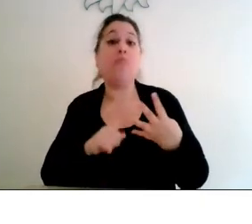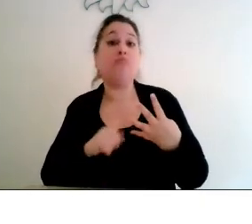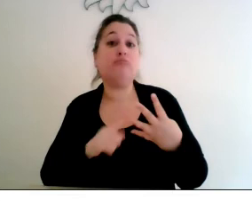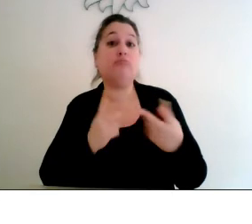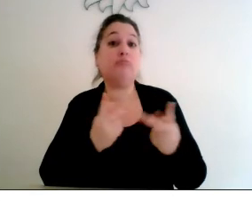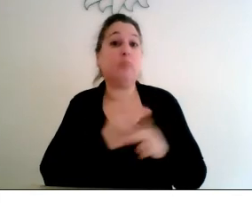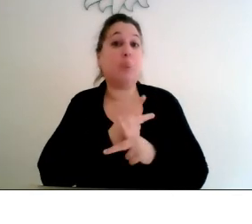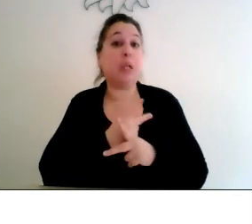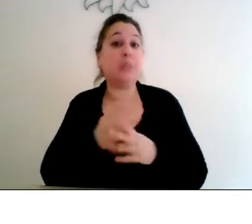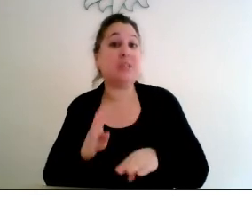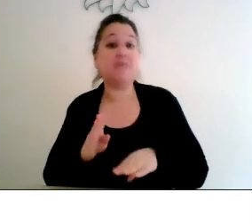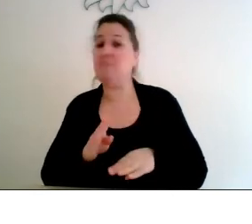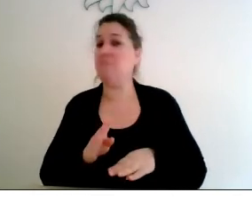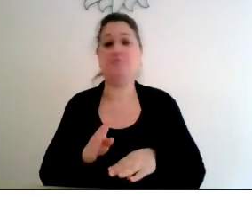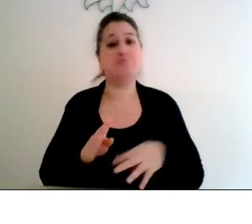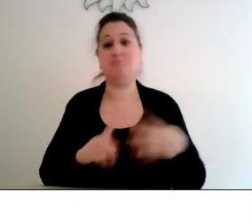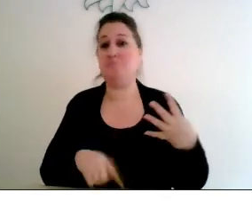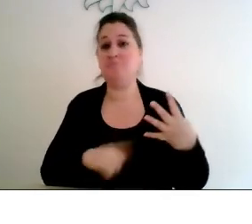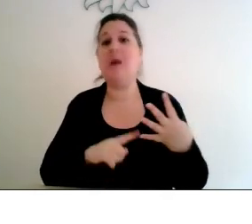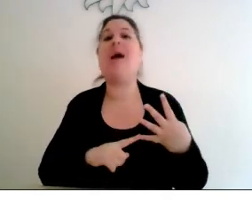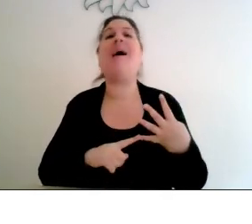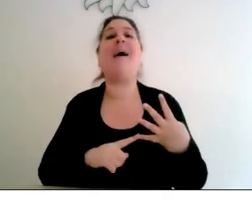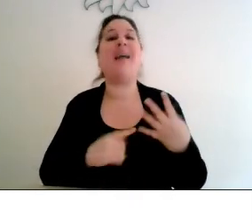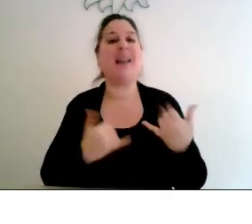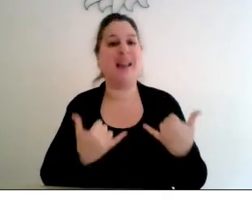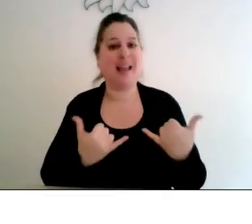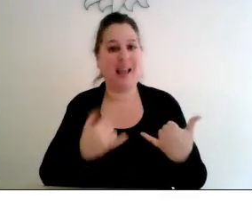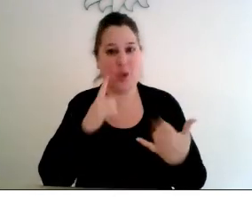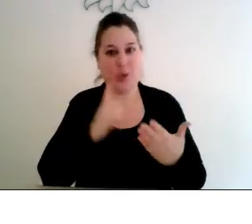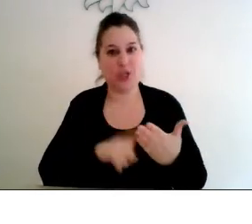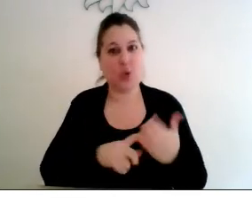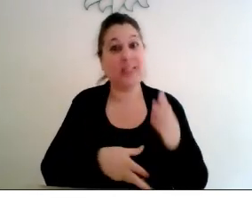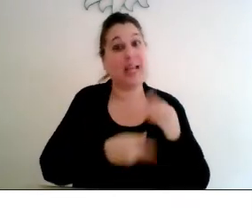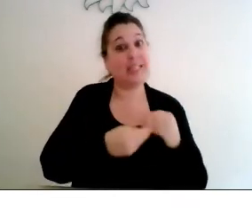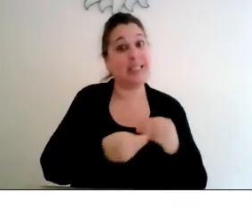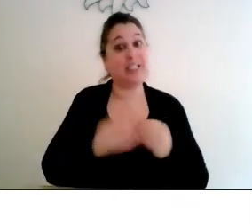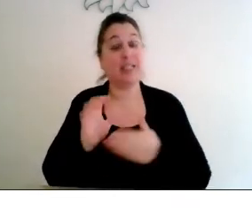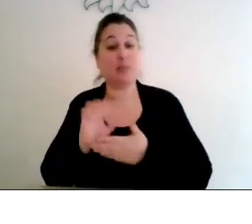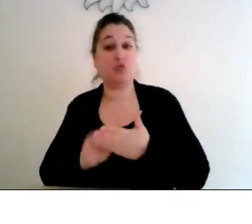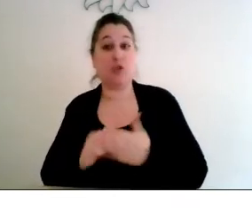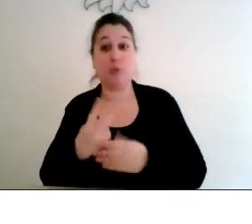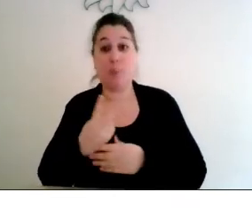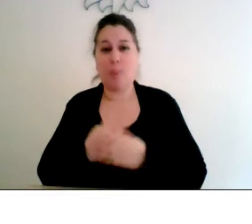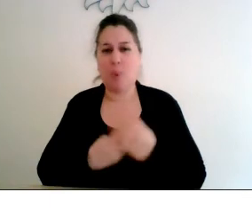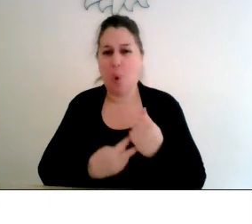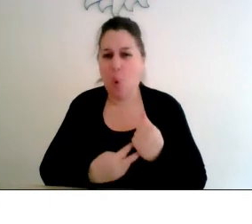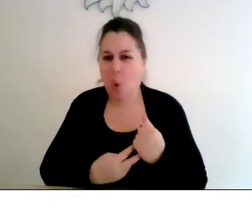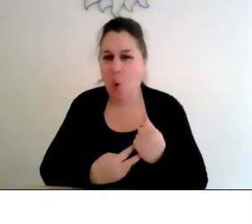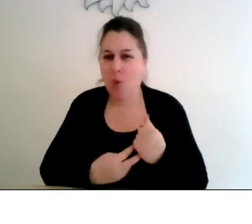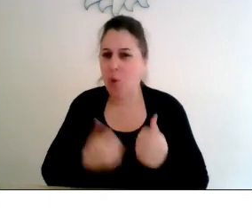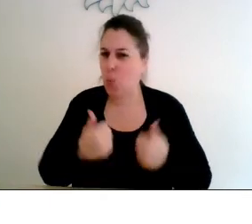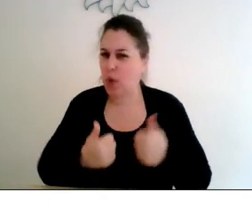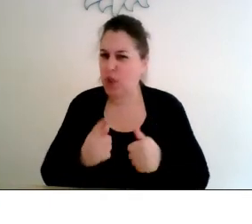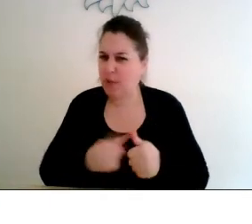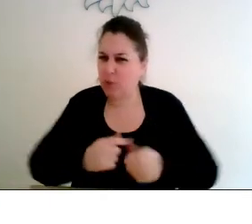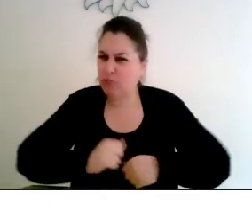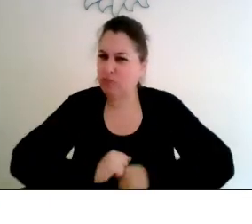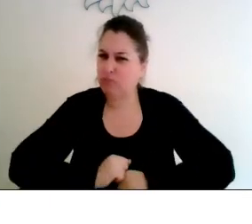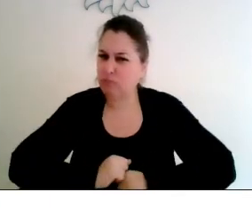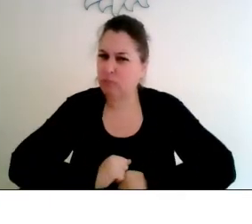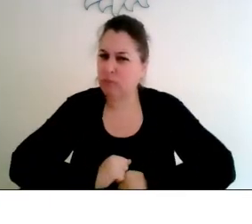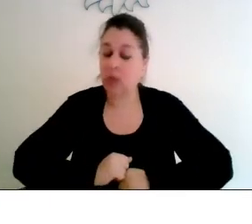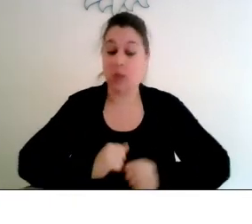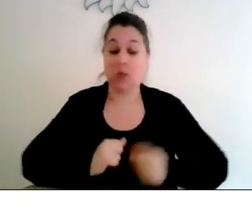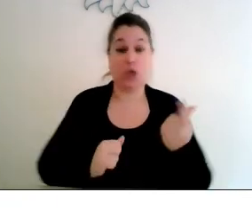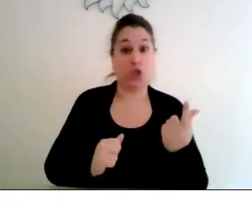or subtraction? Yes. But which one are we going to do first? 27 plus 8 or 8